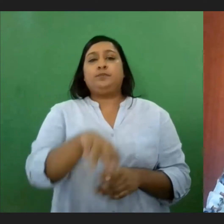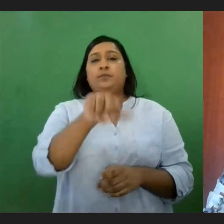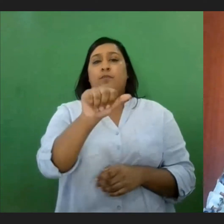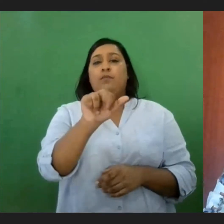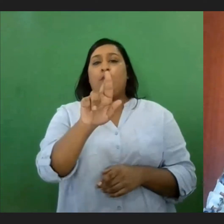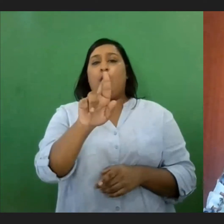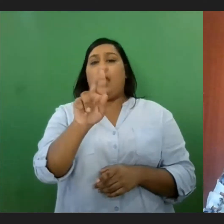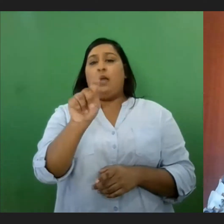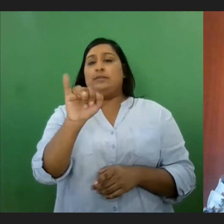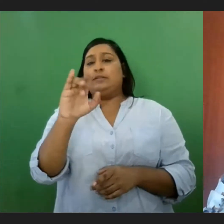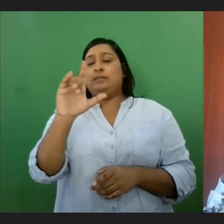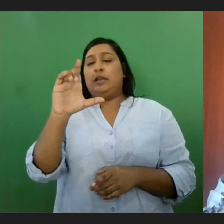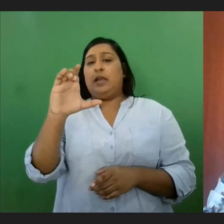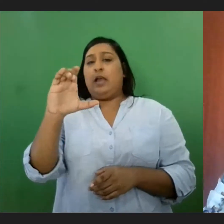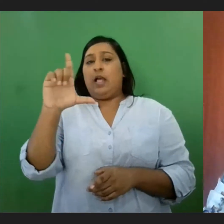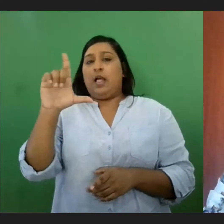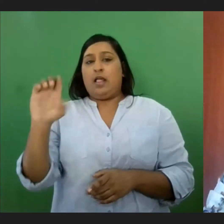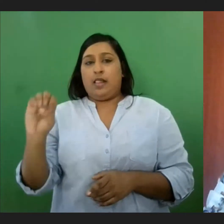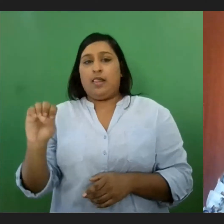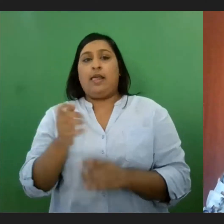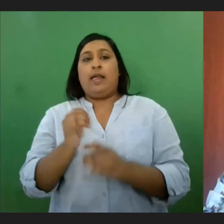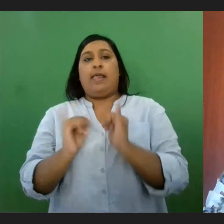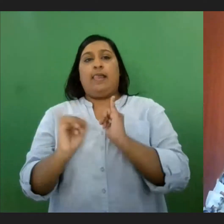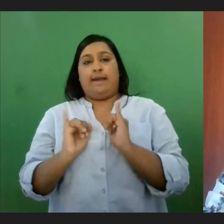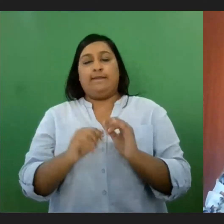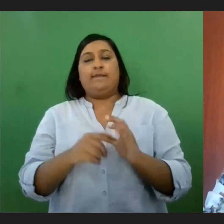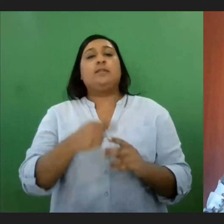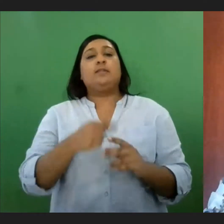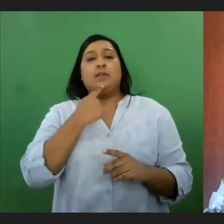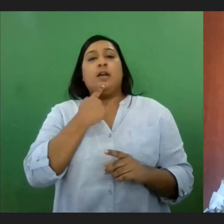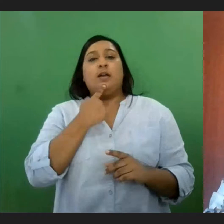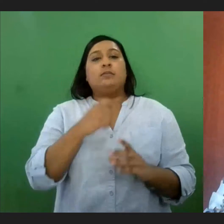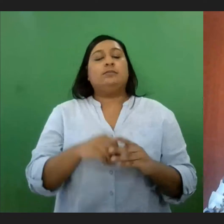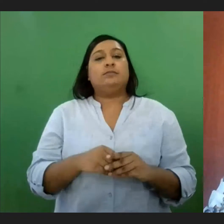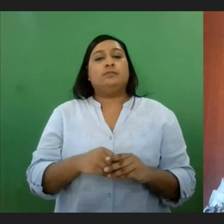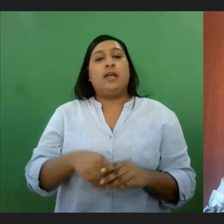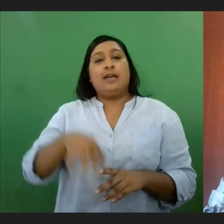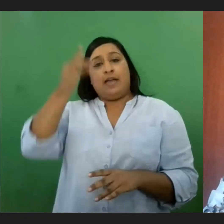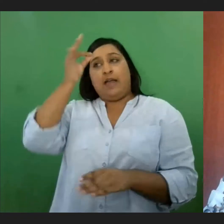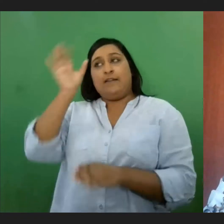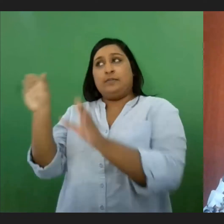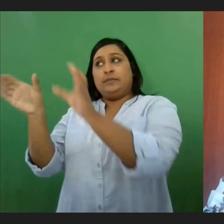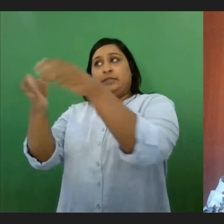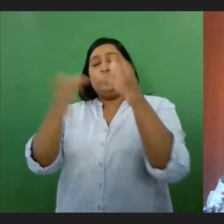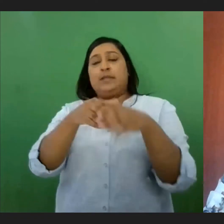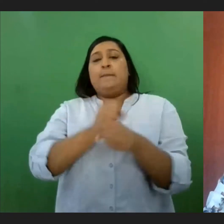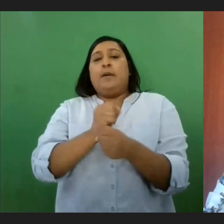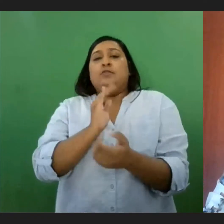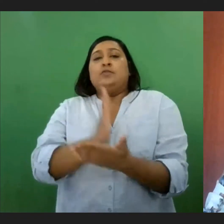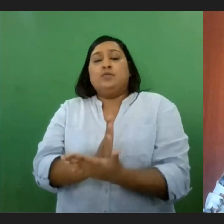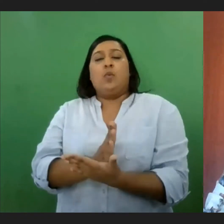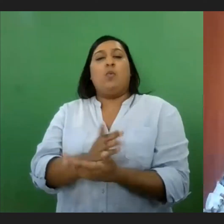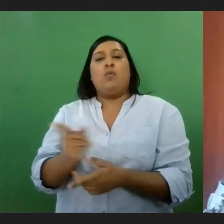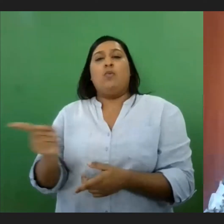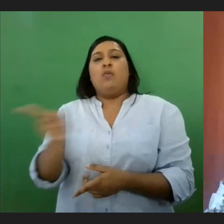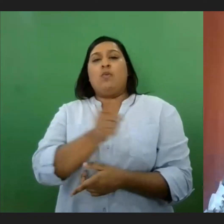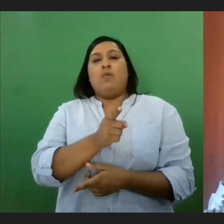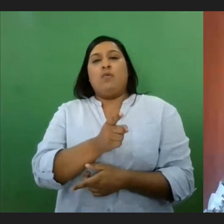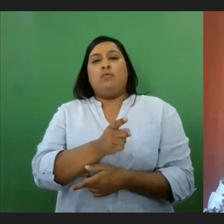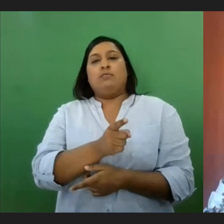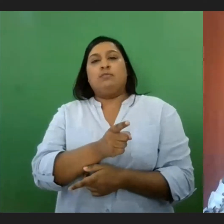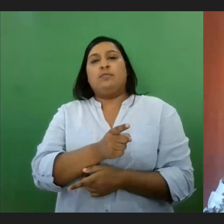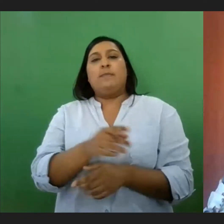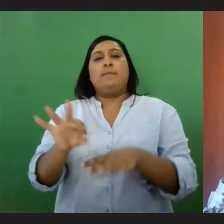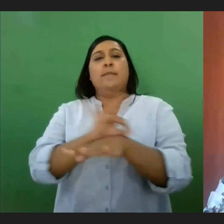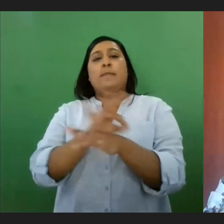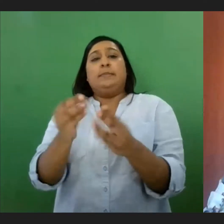UNCRPD requires that state parties must put measures in place to ensure safety and protection of